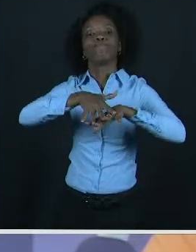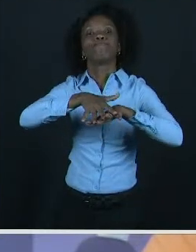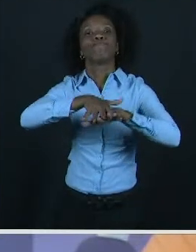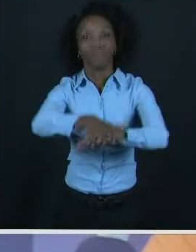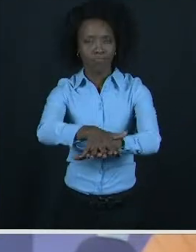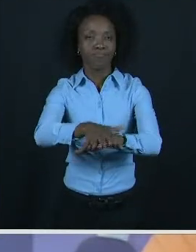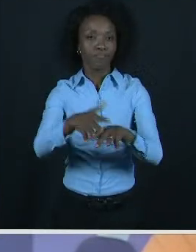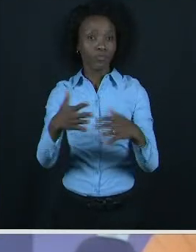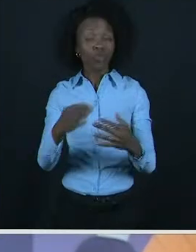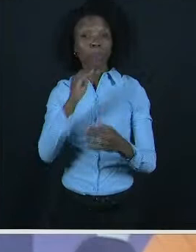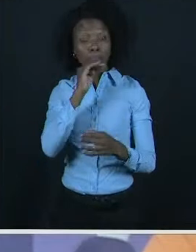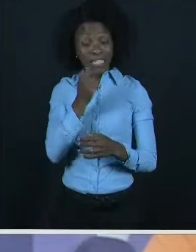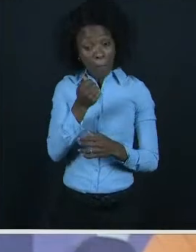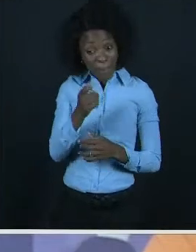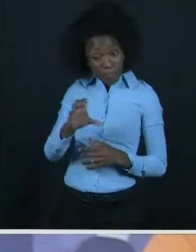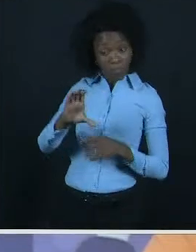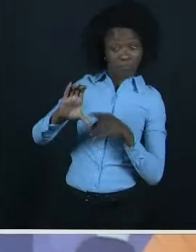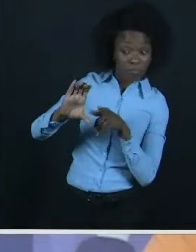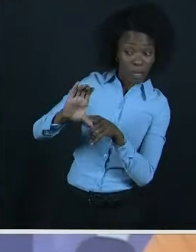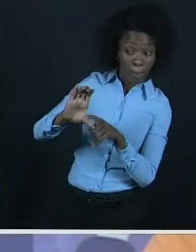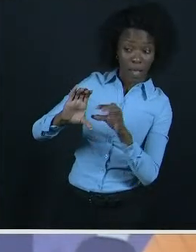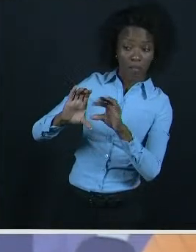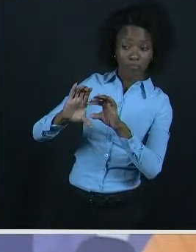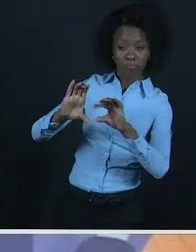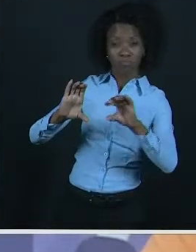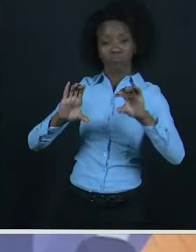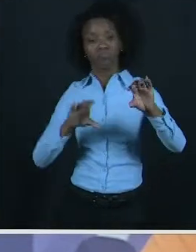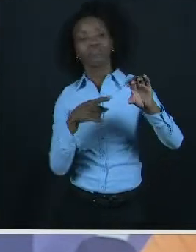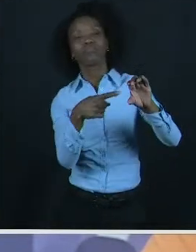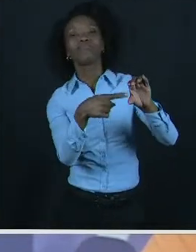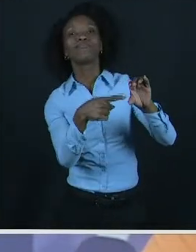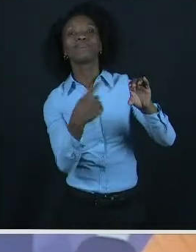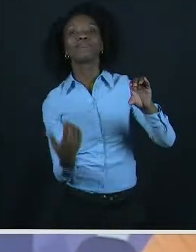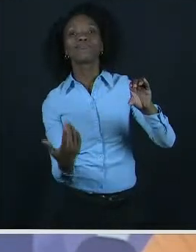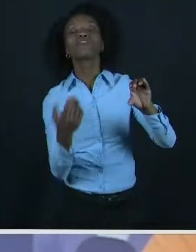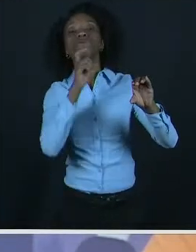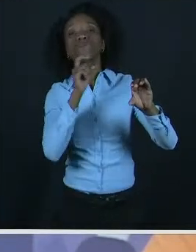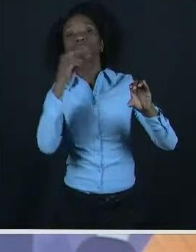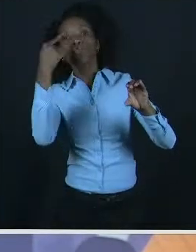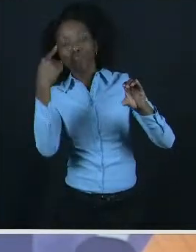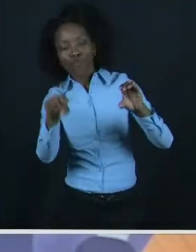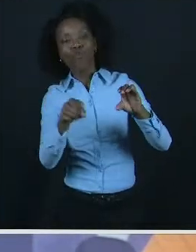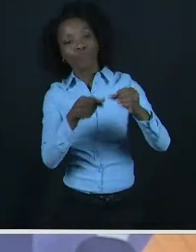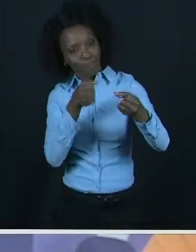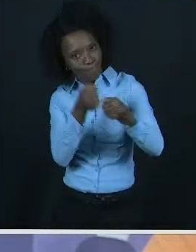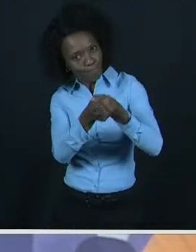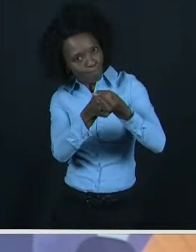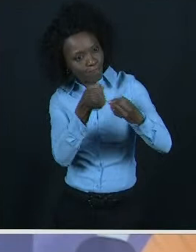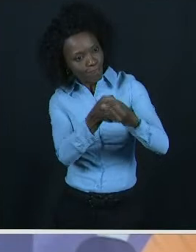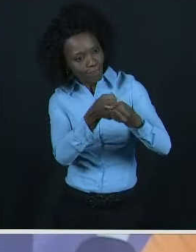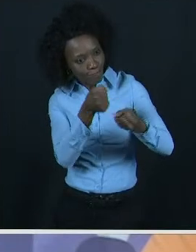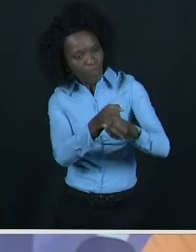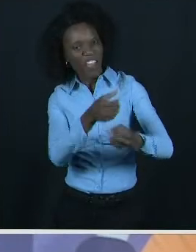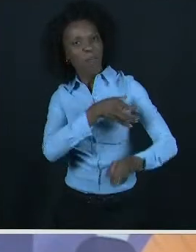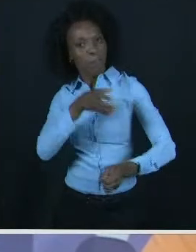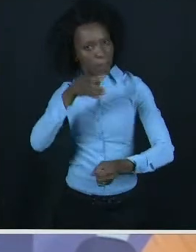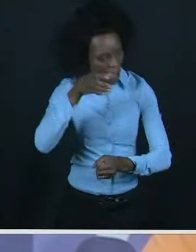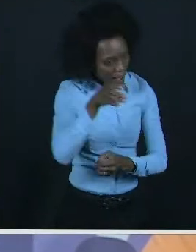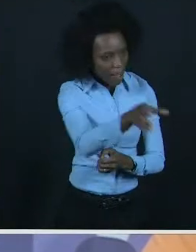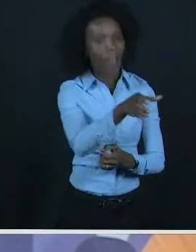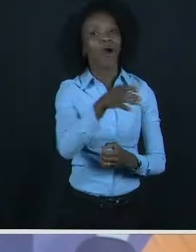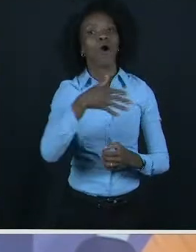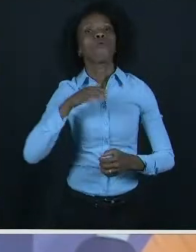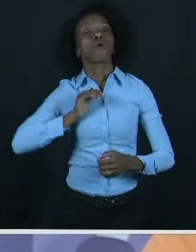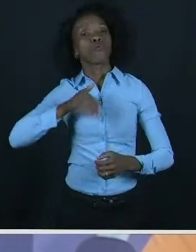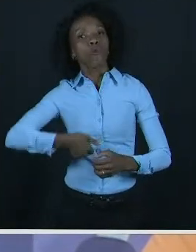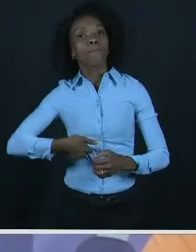significant portion of these funds has been committed to advancing the empowerment of women through